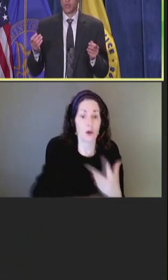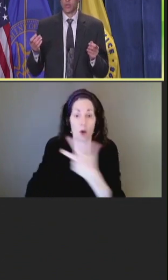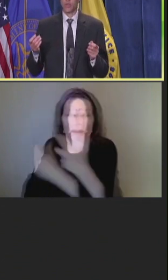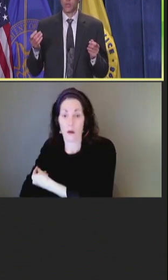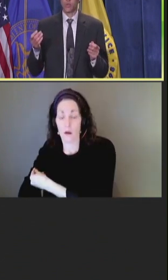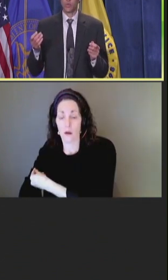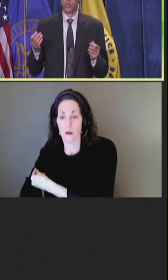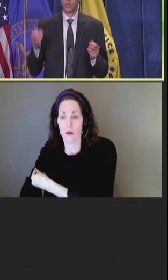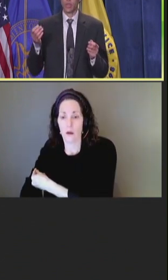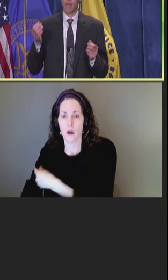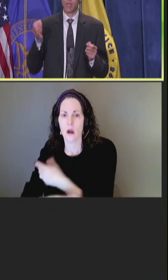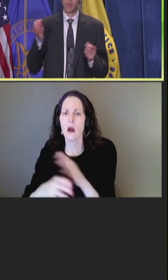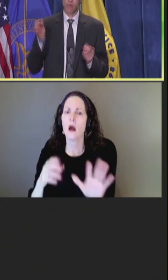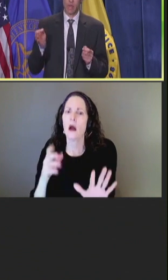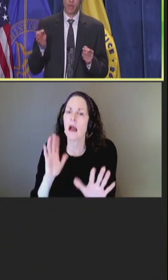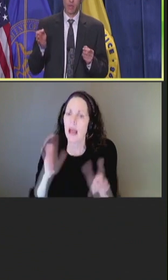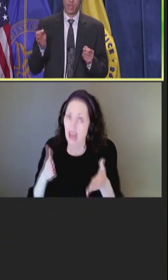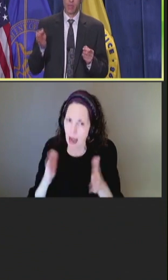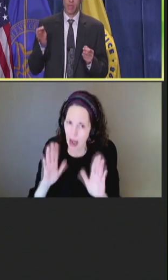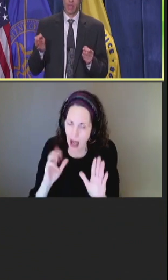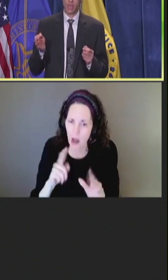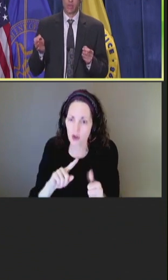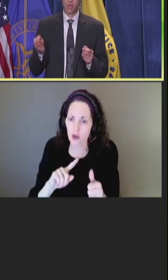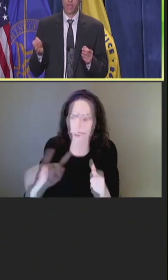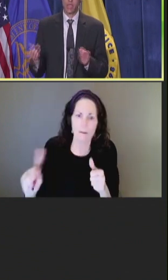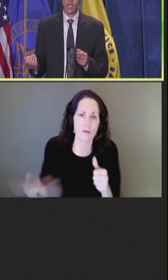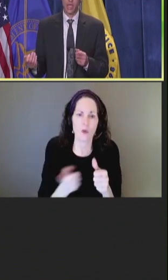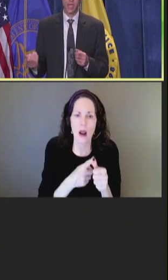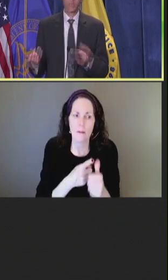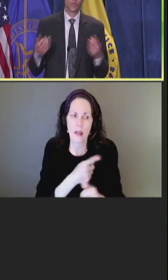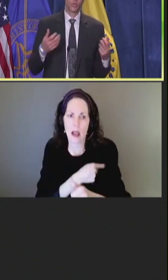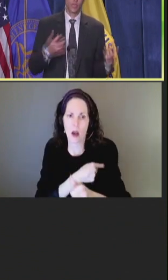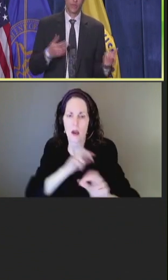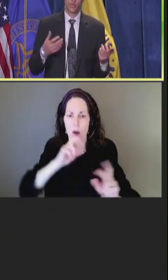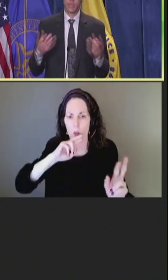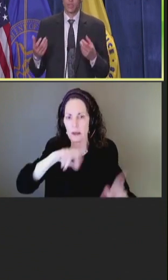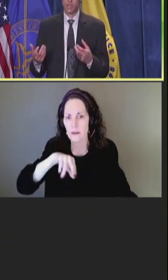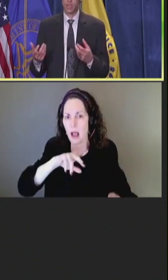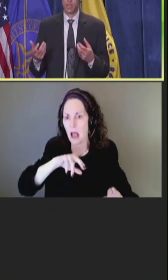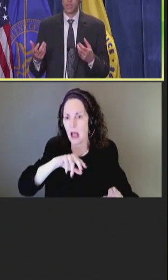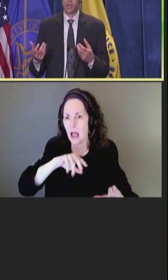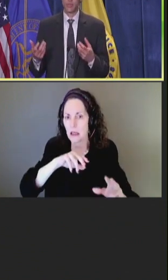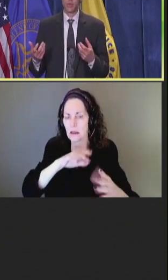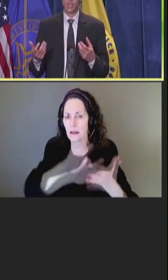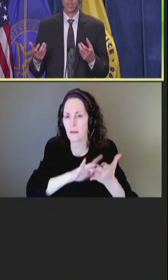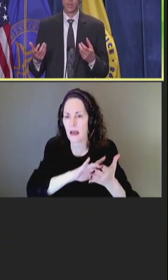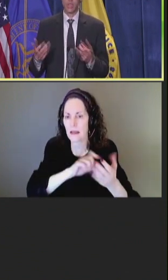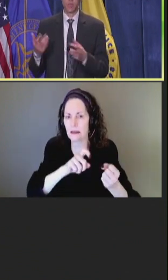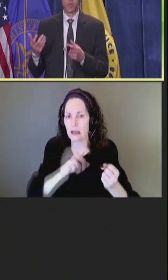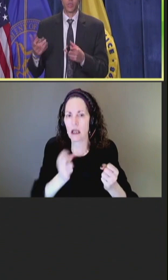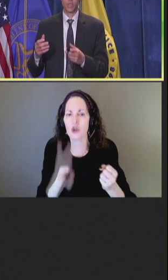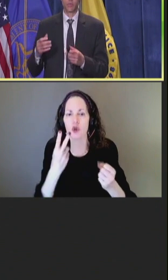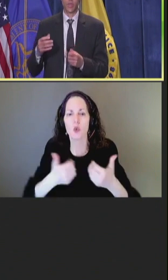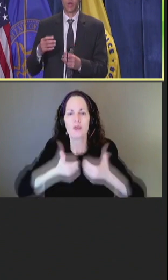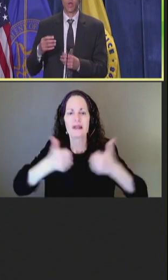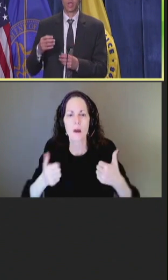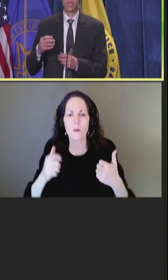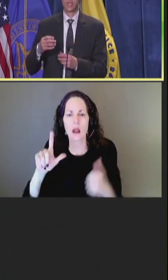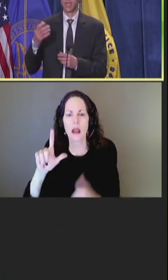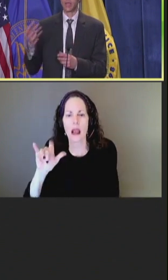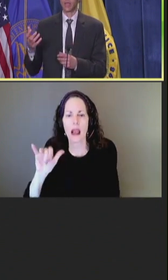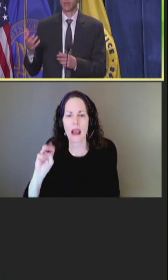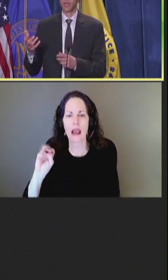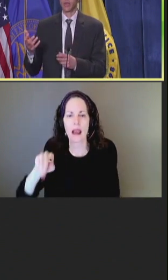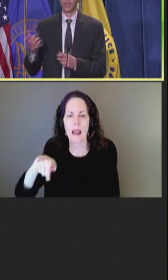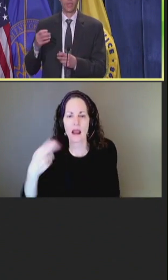allowing a primary immunologic response in 2 different lymph node systems, as opposed to recalling a